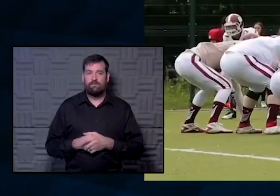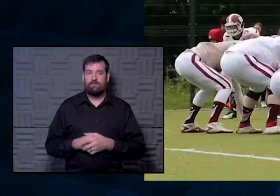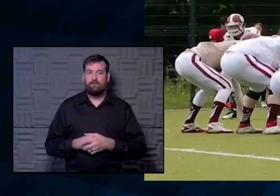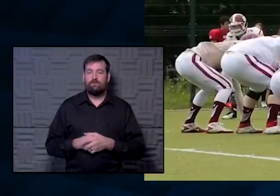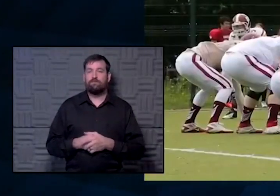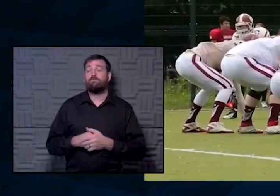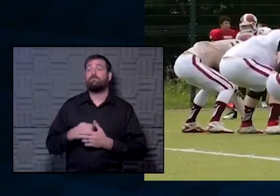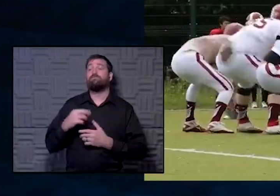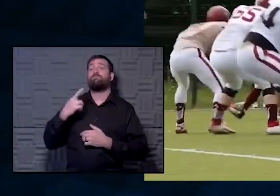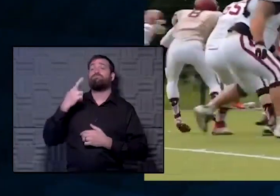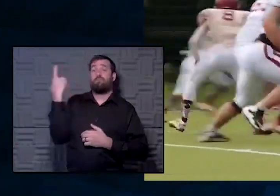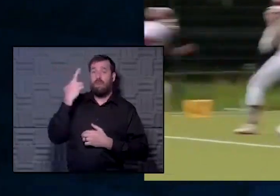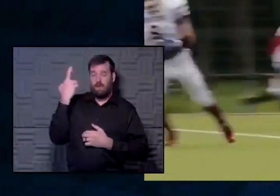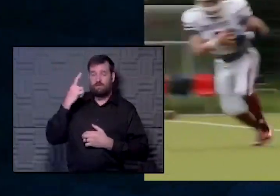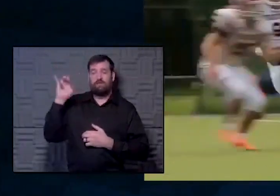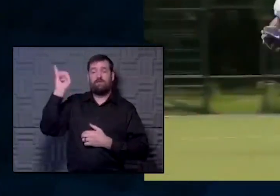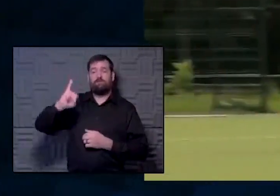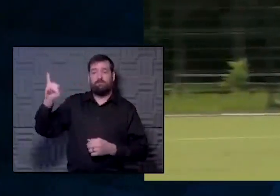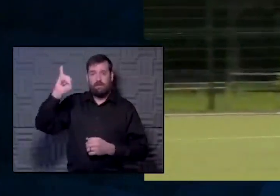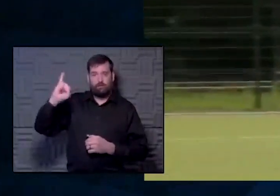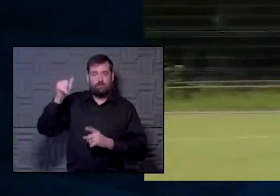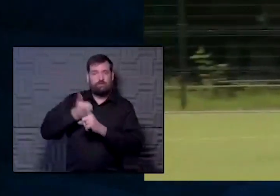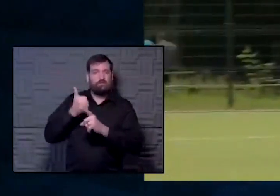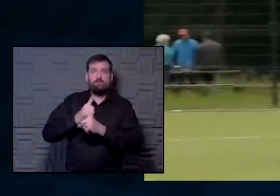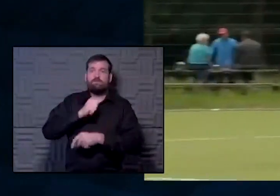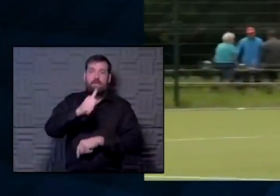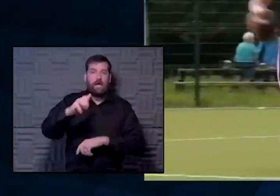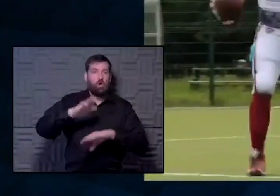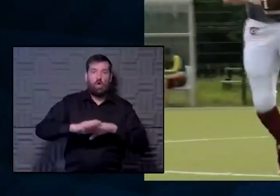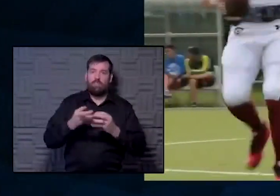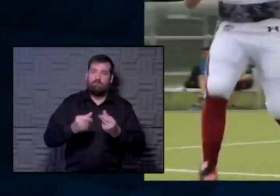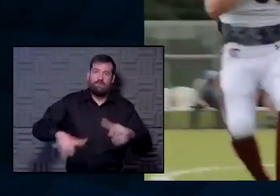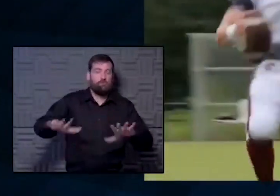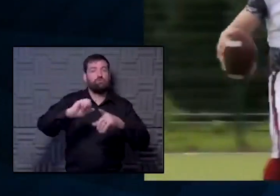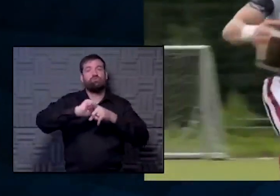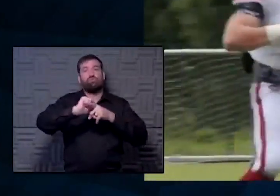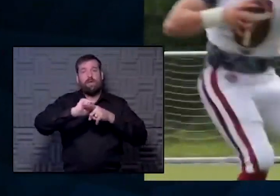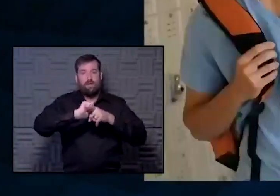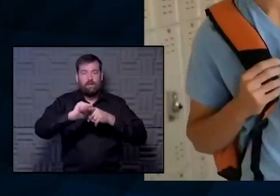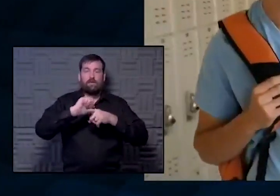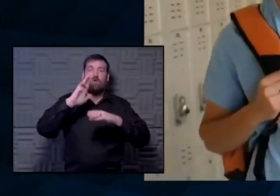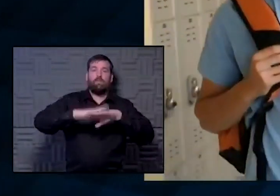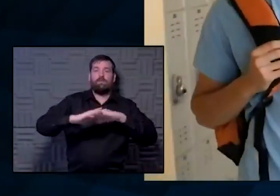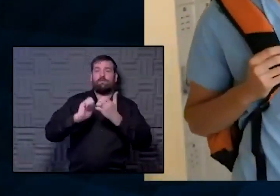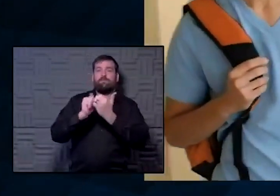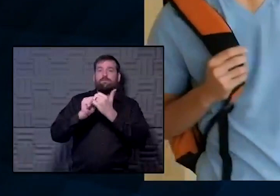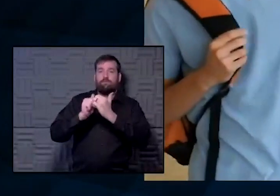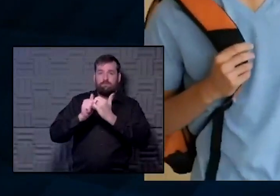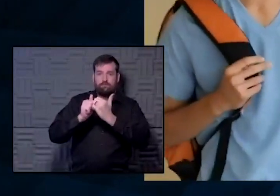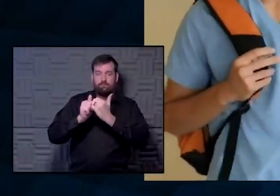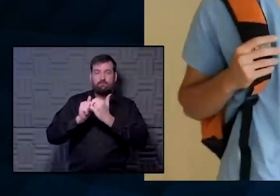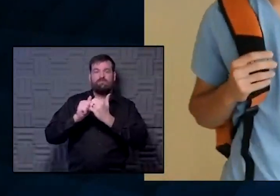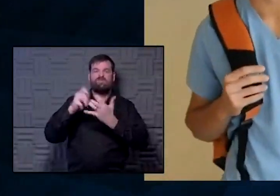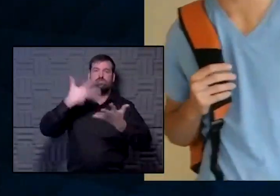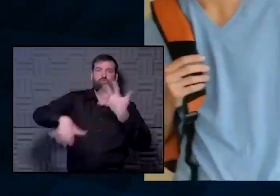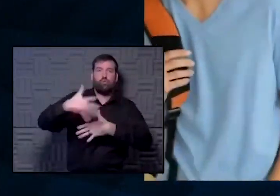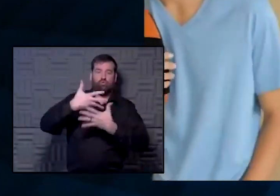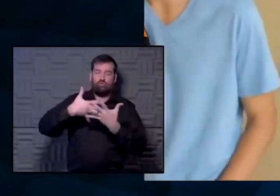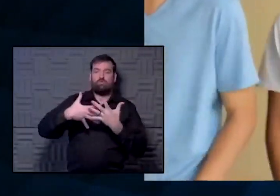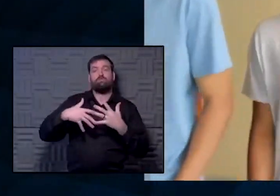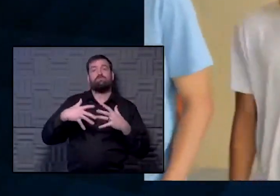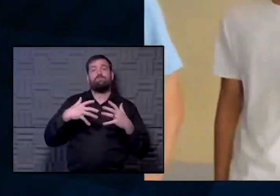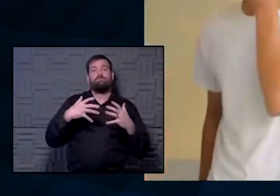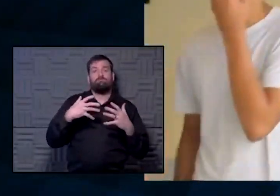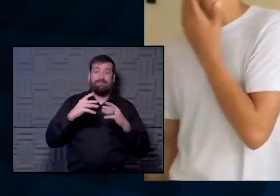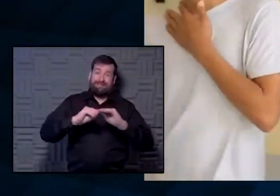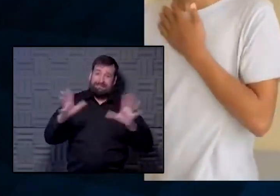We realize that the infection is not on the field in training and in competition. It's in their social circles. That's been made very